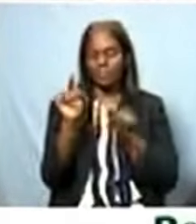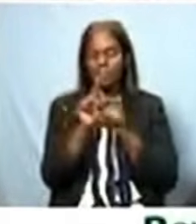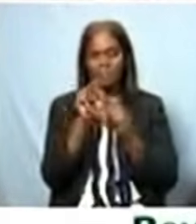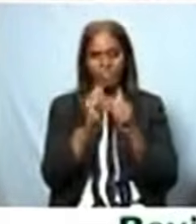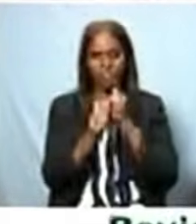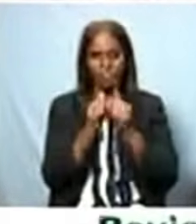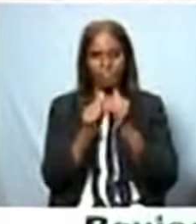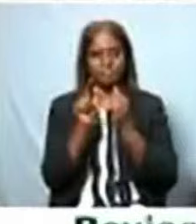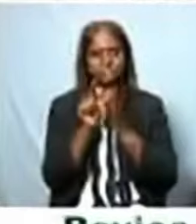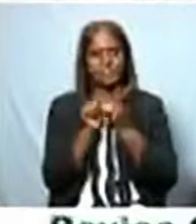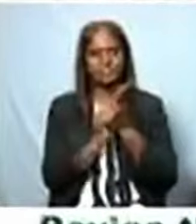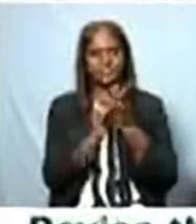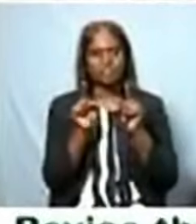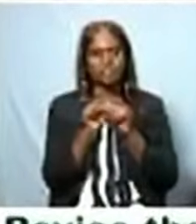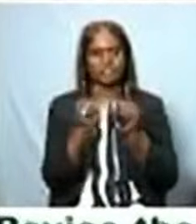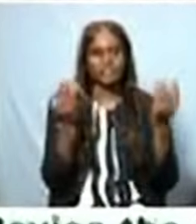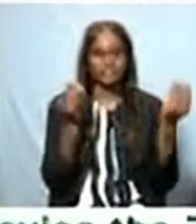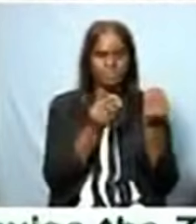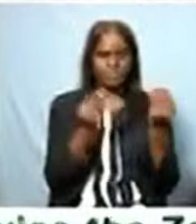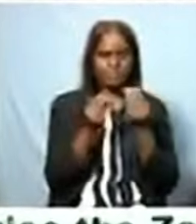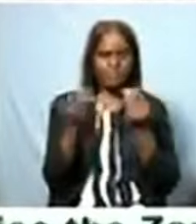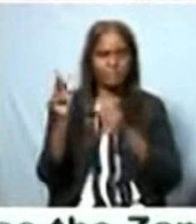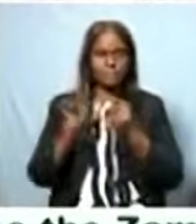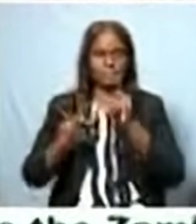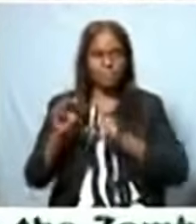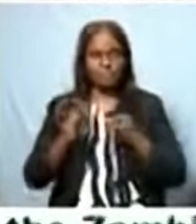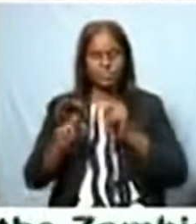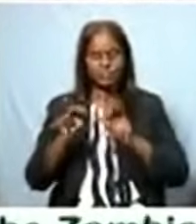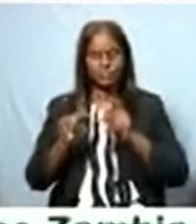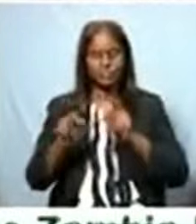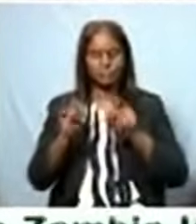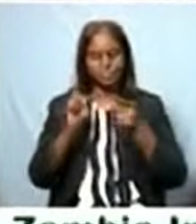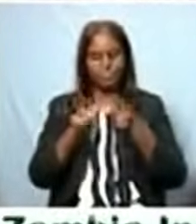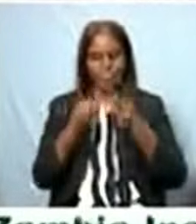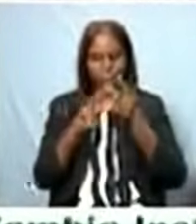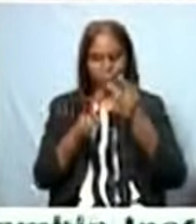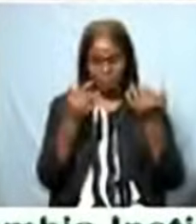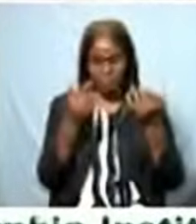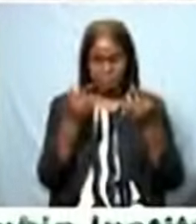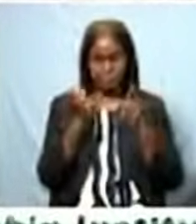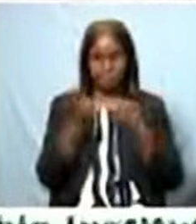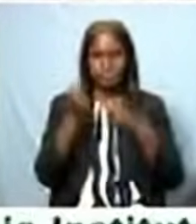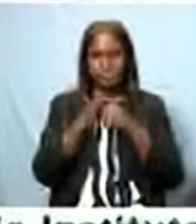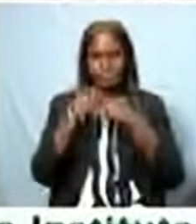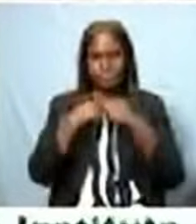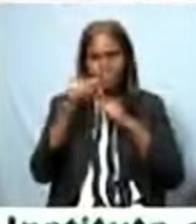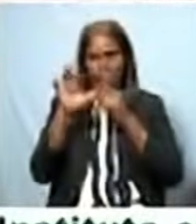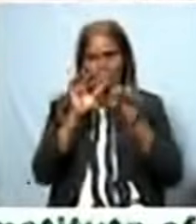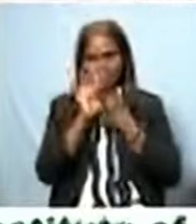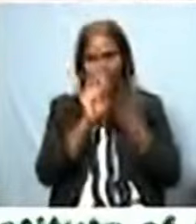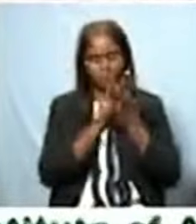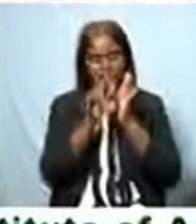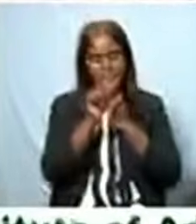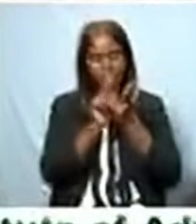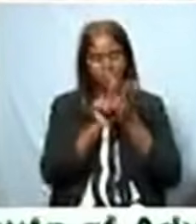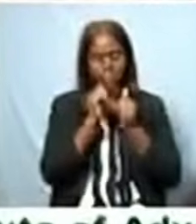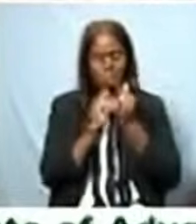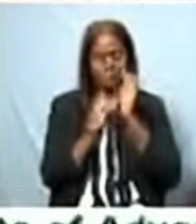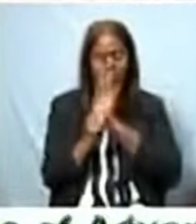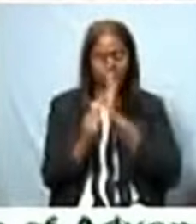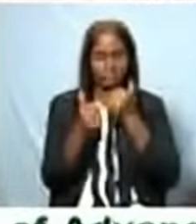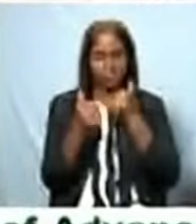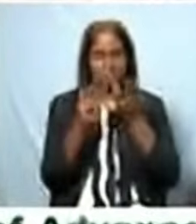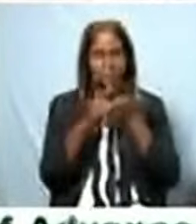the law, hinders people to either have a choice to become lawyers because there are